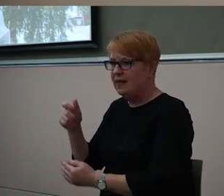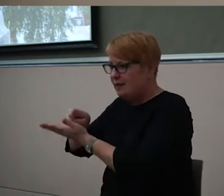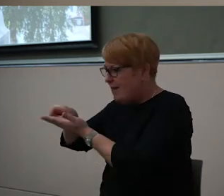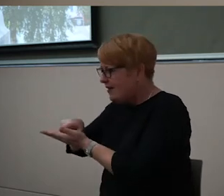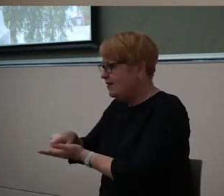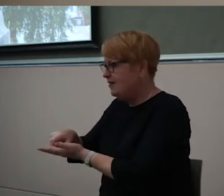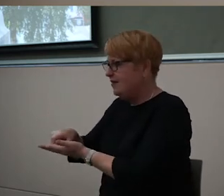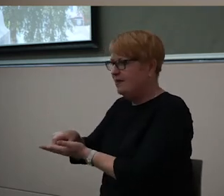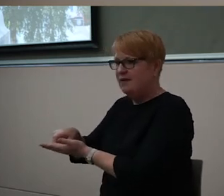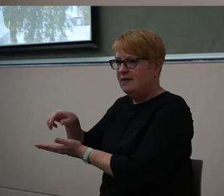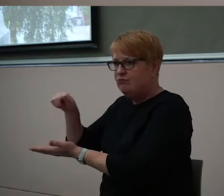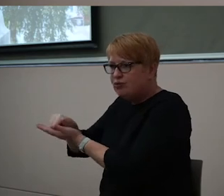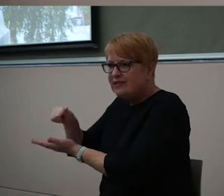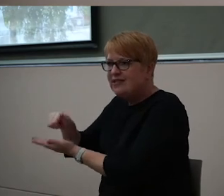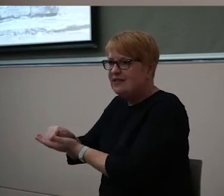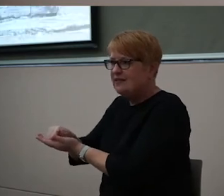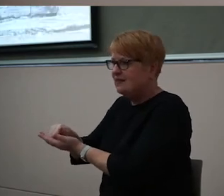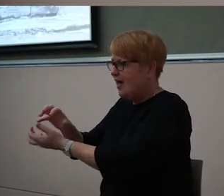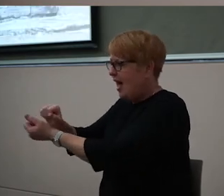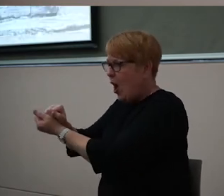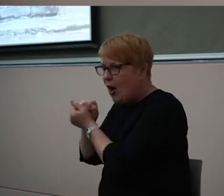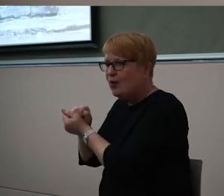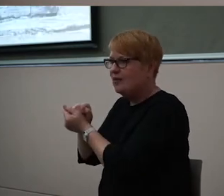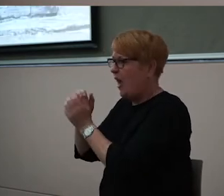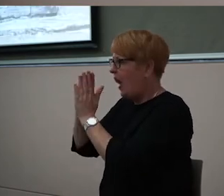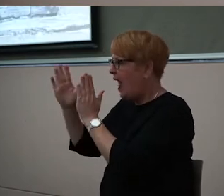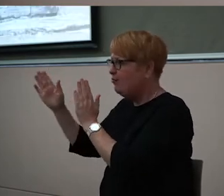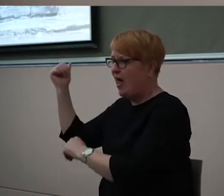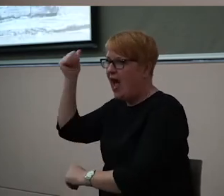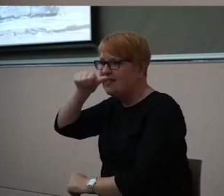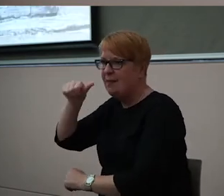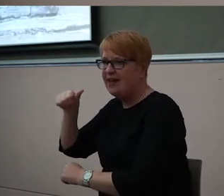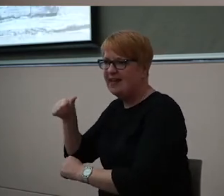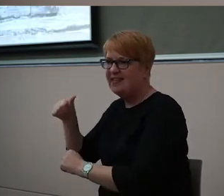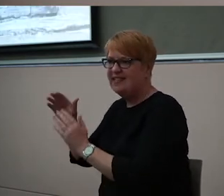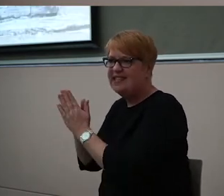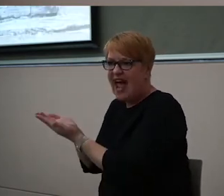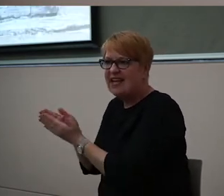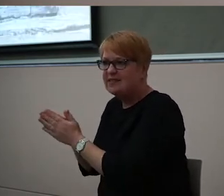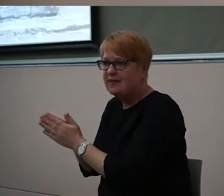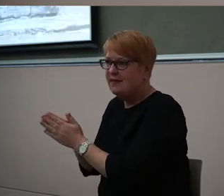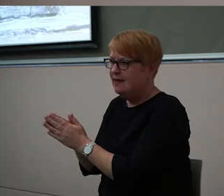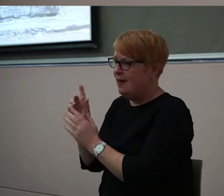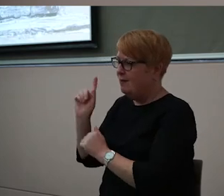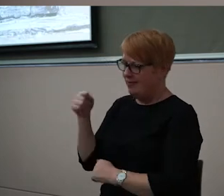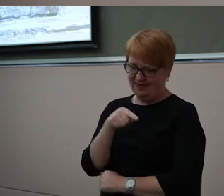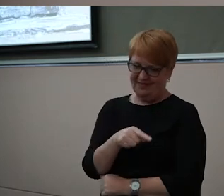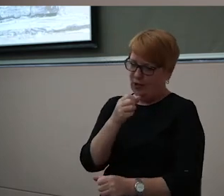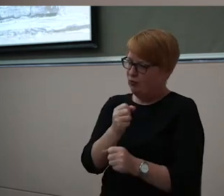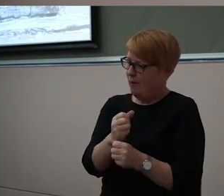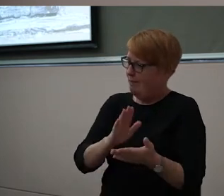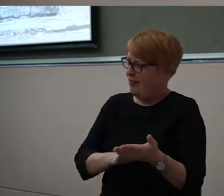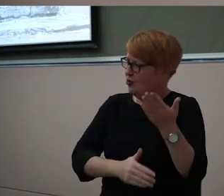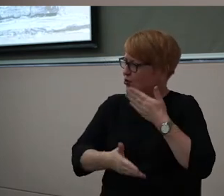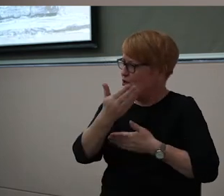with very specific people, right? Like there's a reason why the group is six women and non-binary